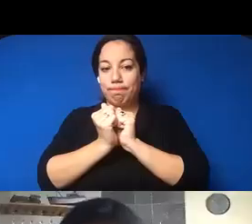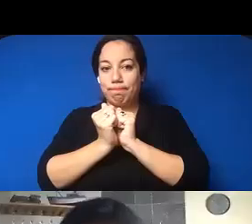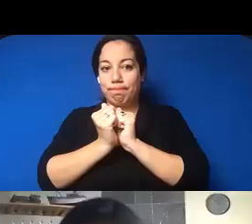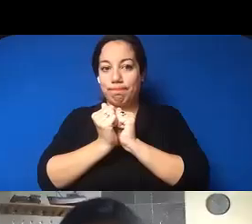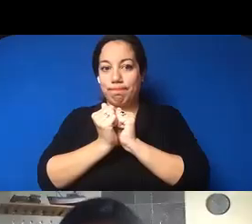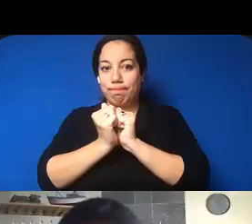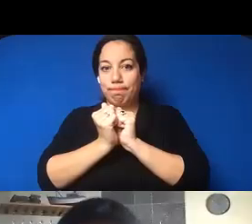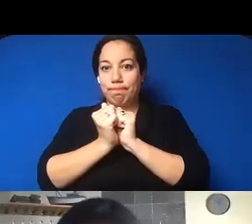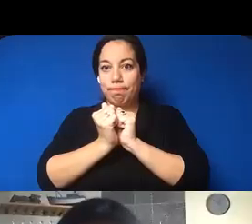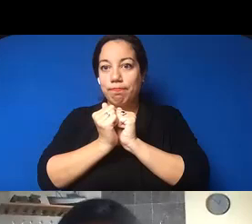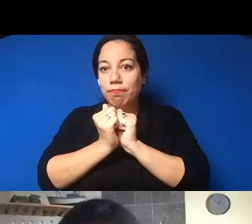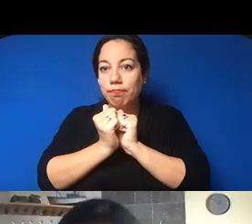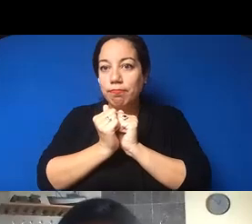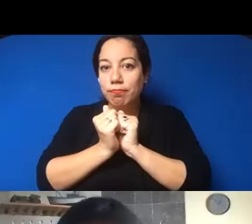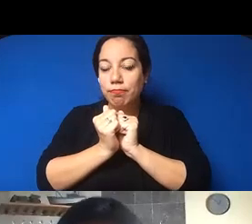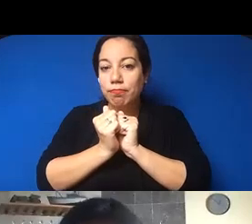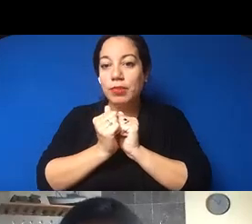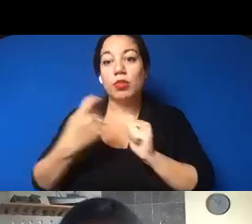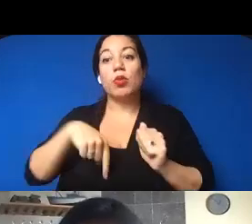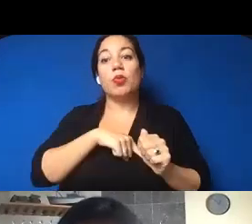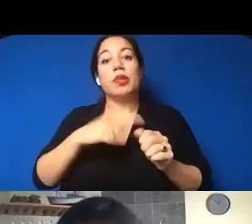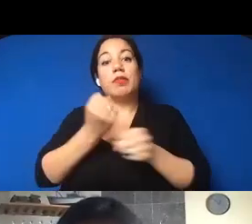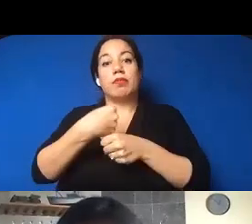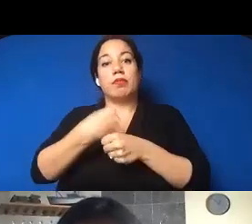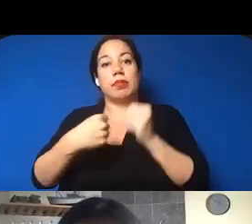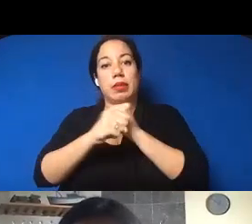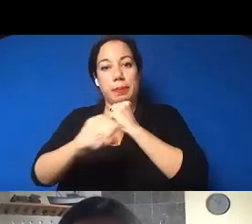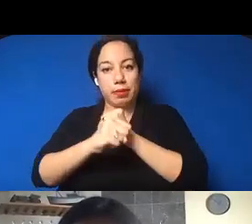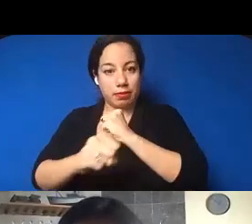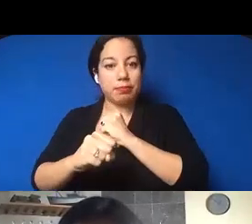What we have done is create a series of campaigns